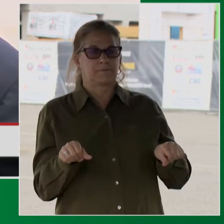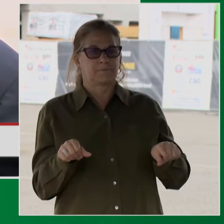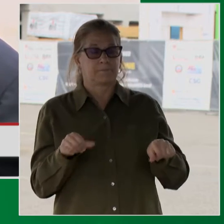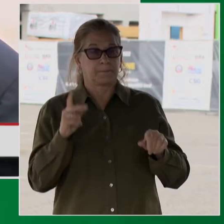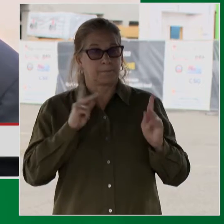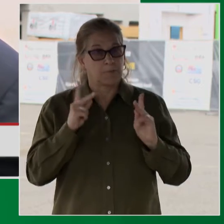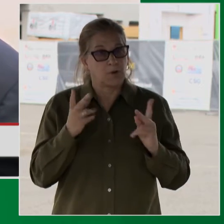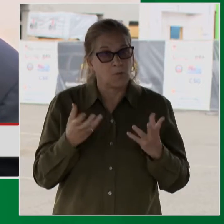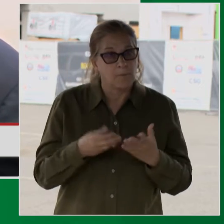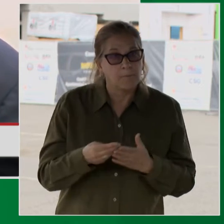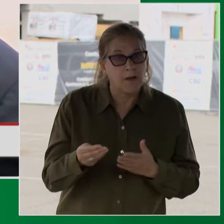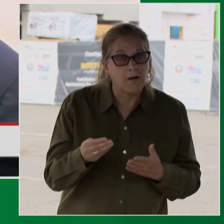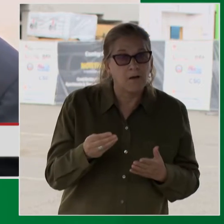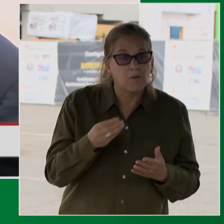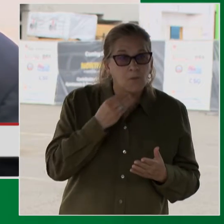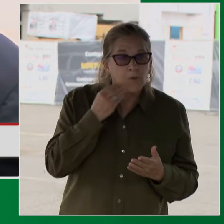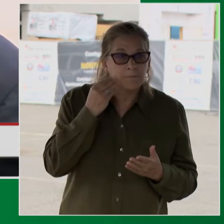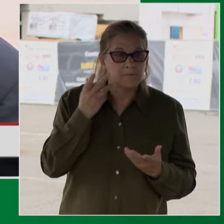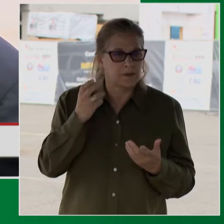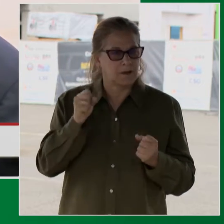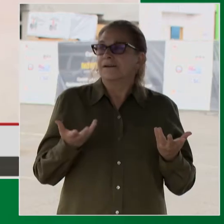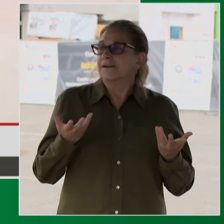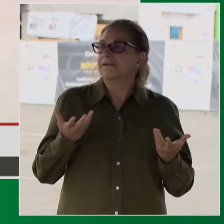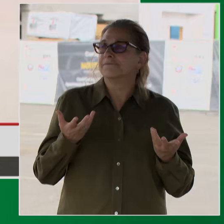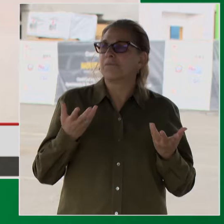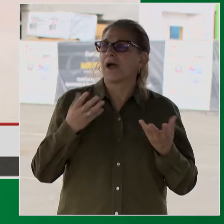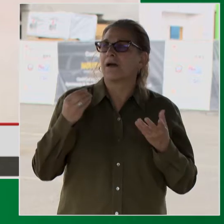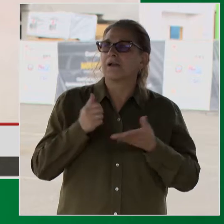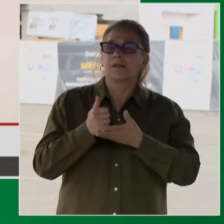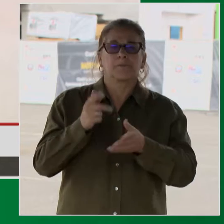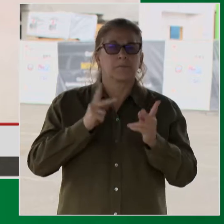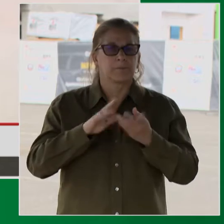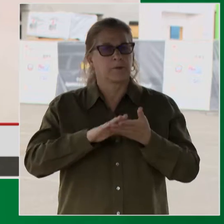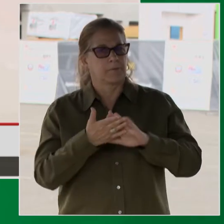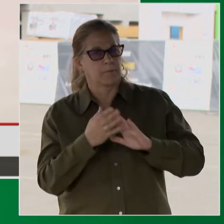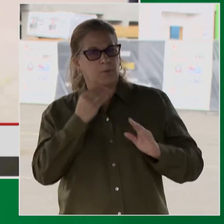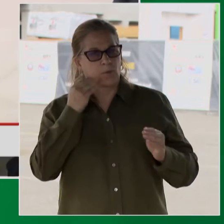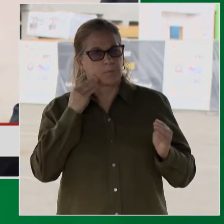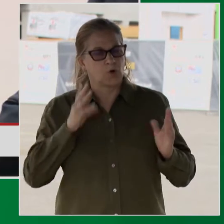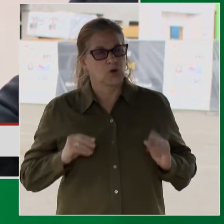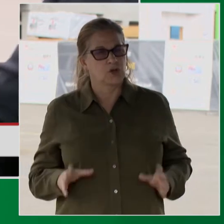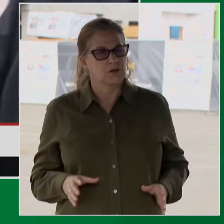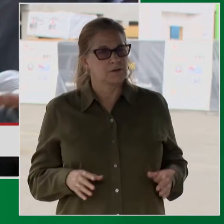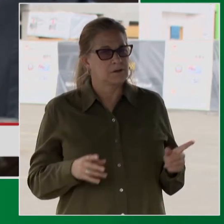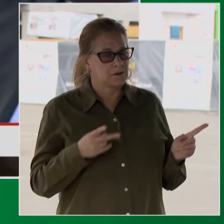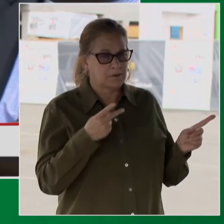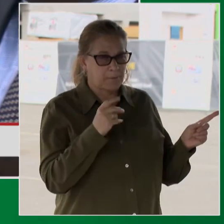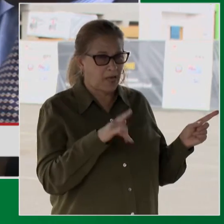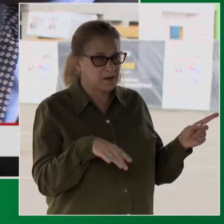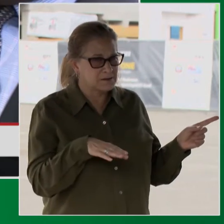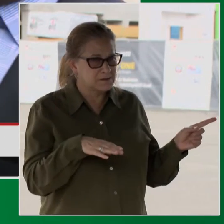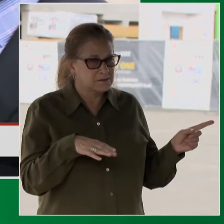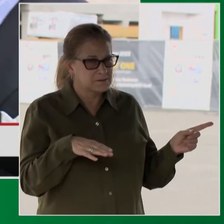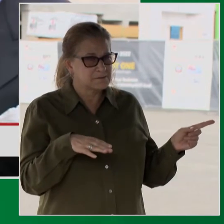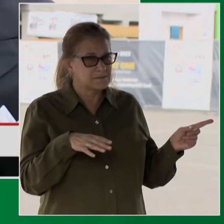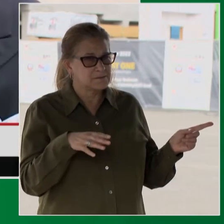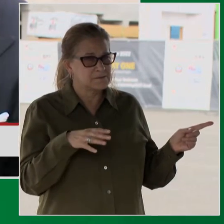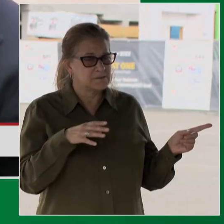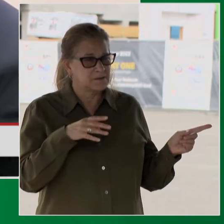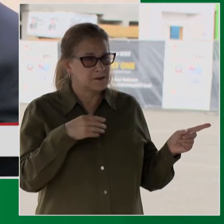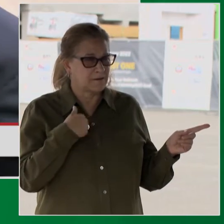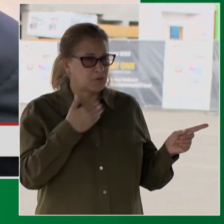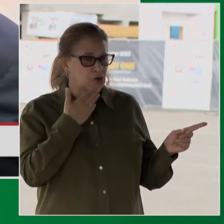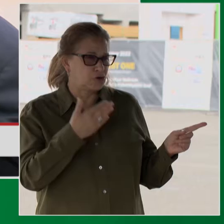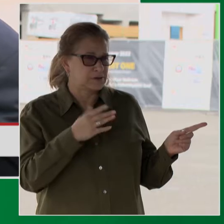want it to be affordable, that they can stay here in the district. Holly, let's not forget, we're actually working on a really cool deal where we got a disposition from you at West